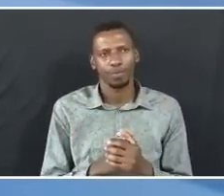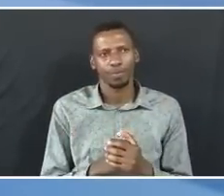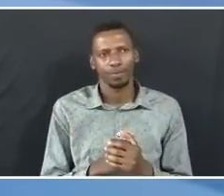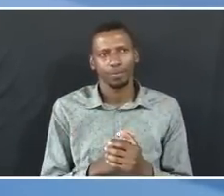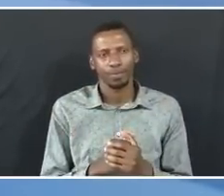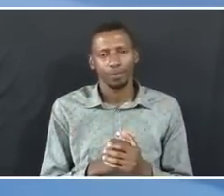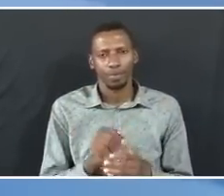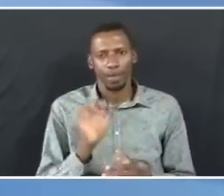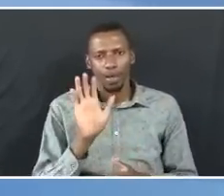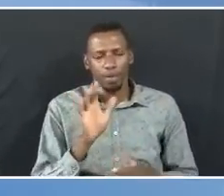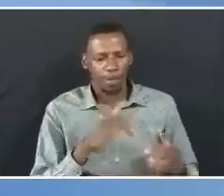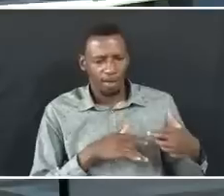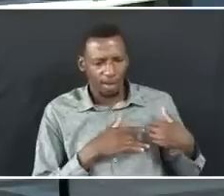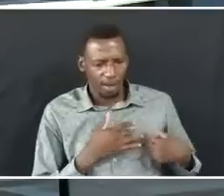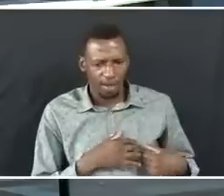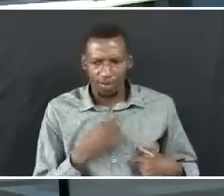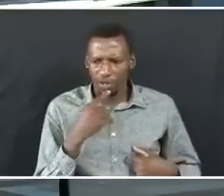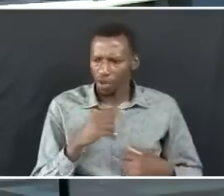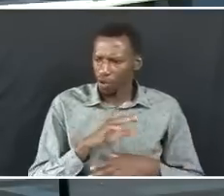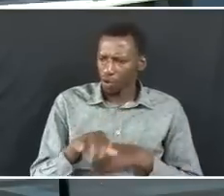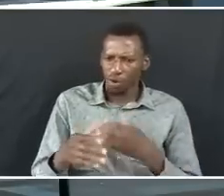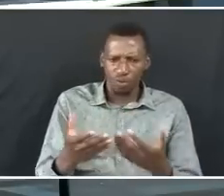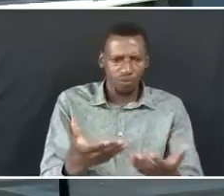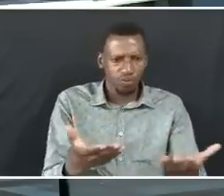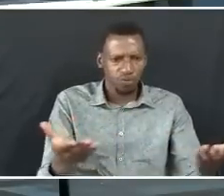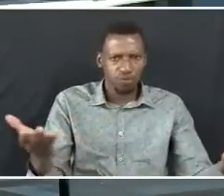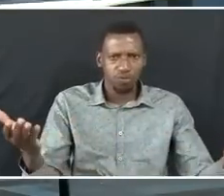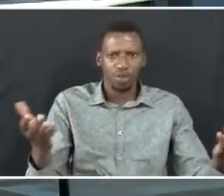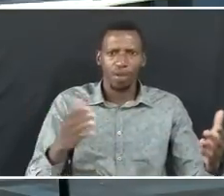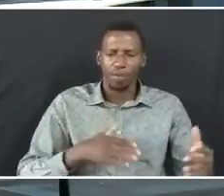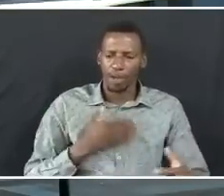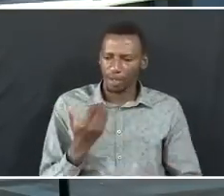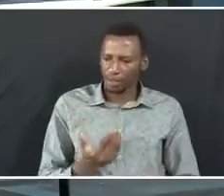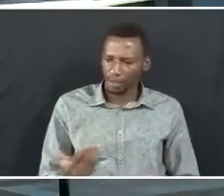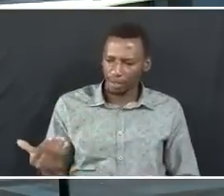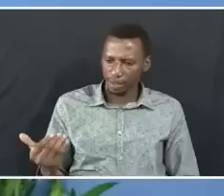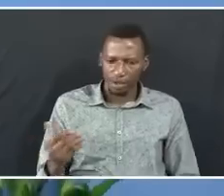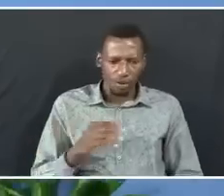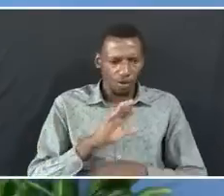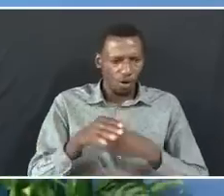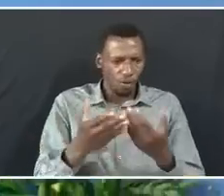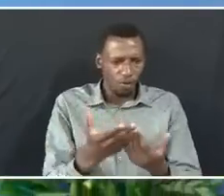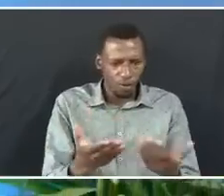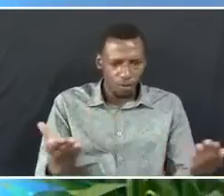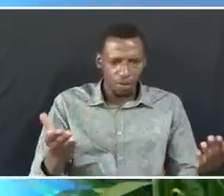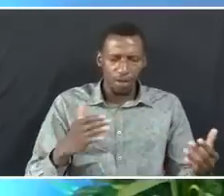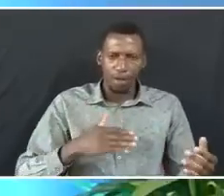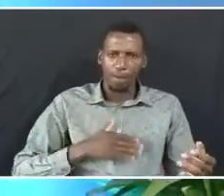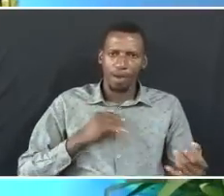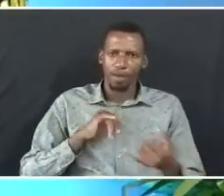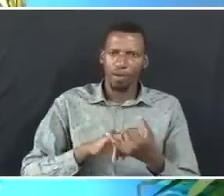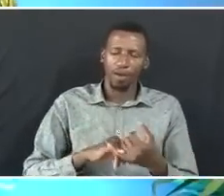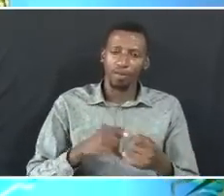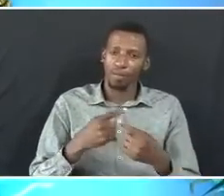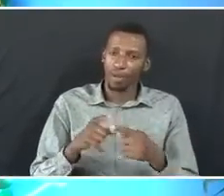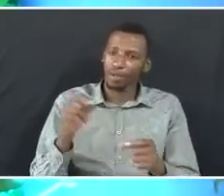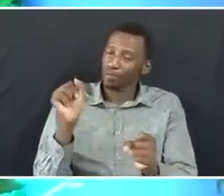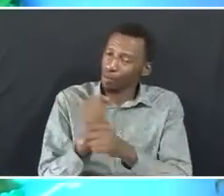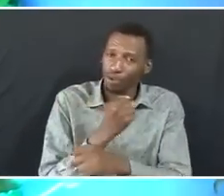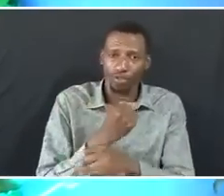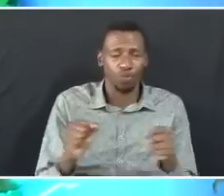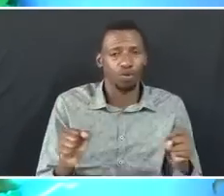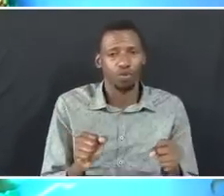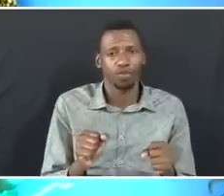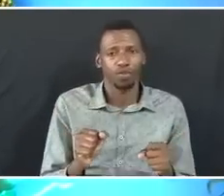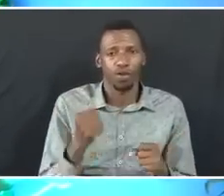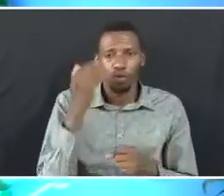In your heart, you're saying, all these are my children, all these are my wives, but I can tell you, it's not possible. And it is not possible